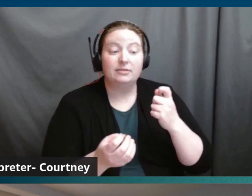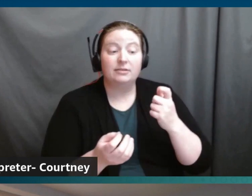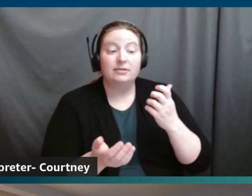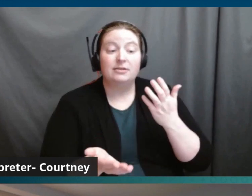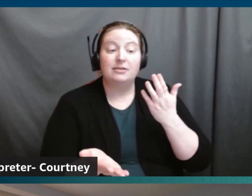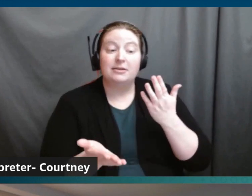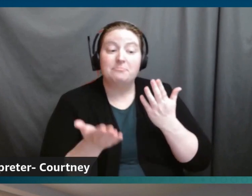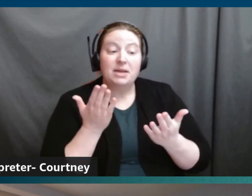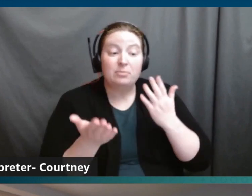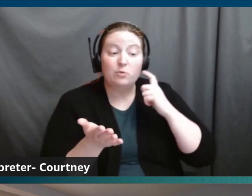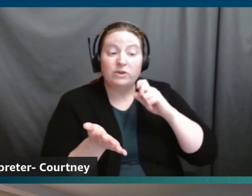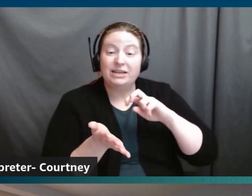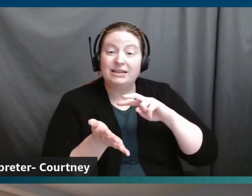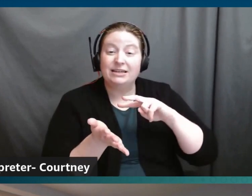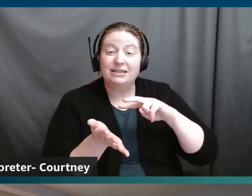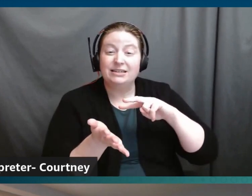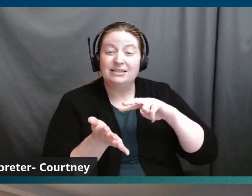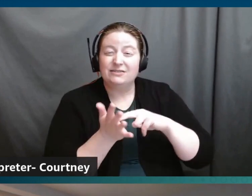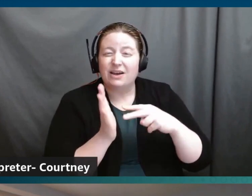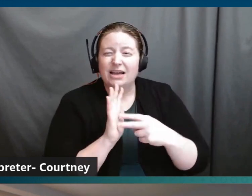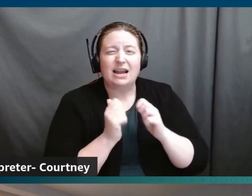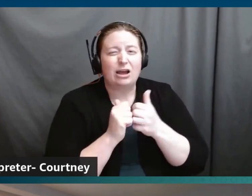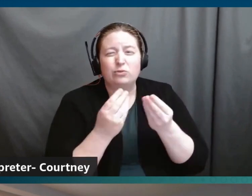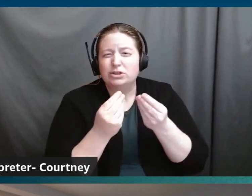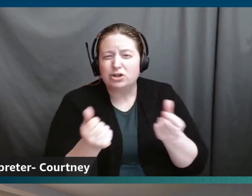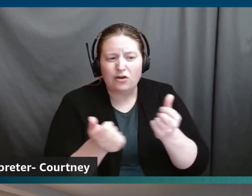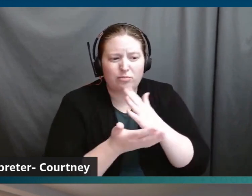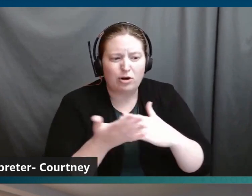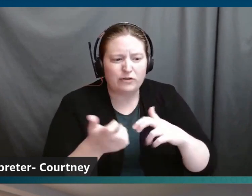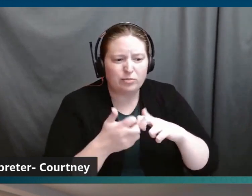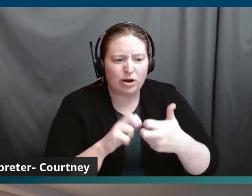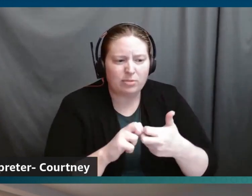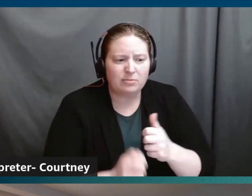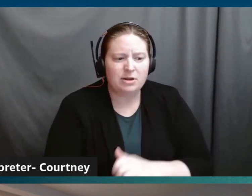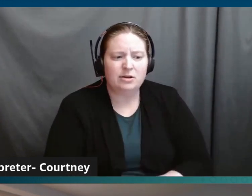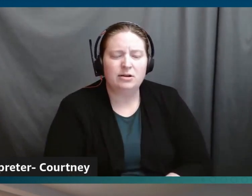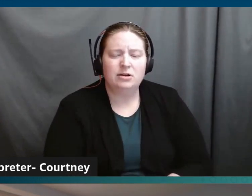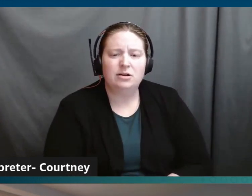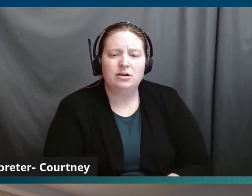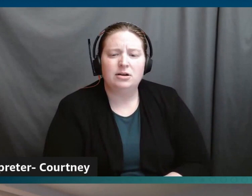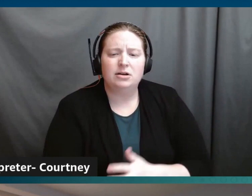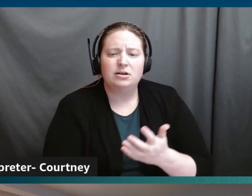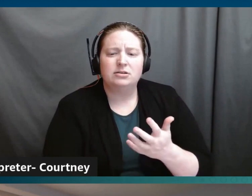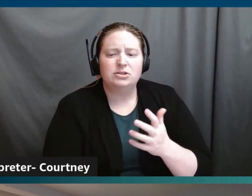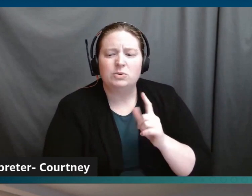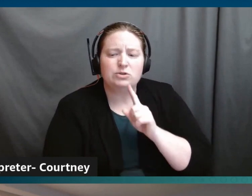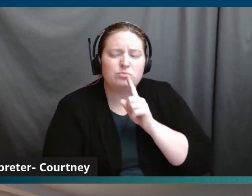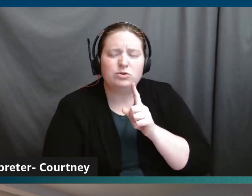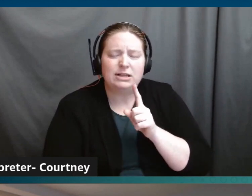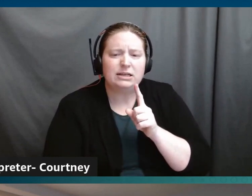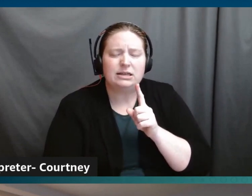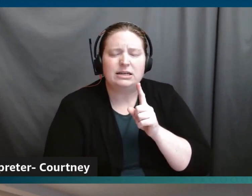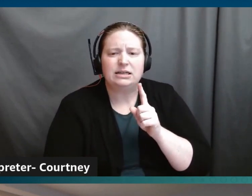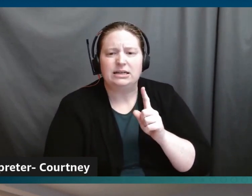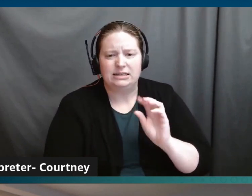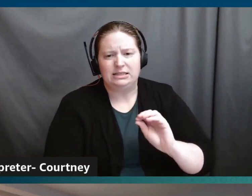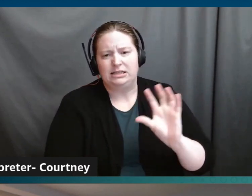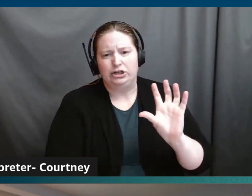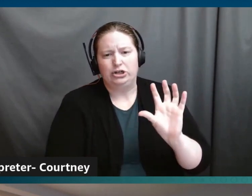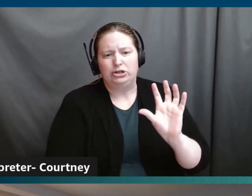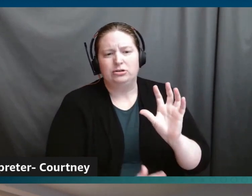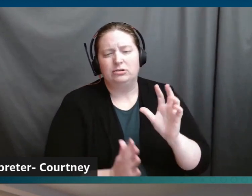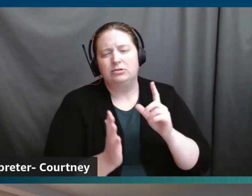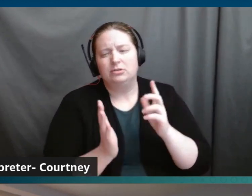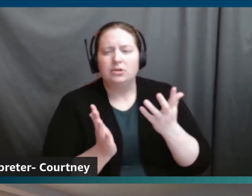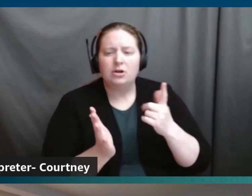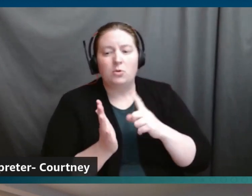how do we solve part of this problem here in regarding the circular economy? So it's pretty clear that essentially what I feel like you're saying